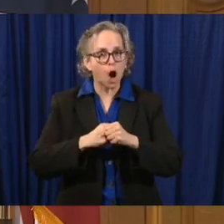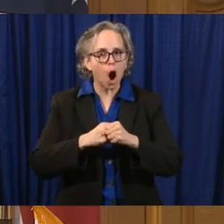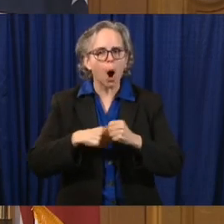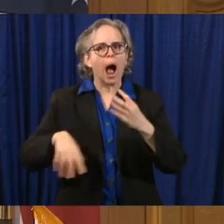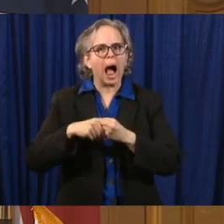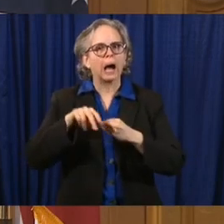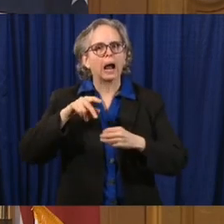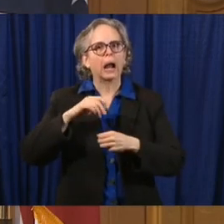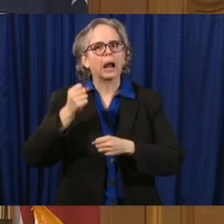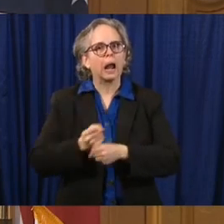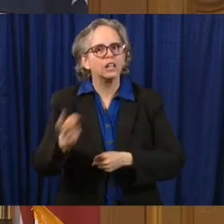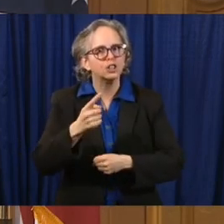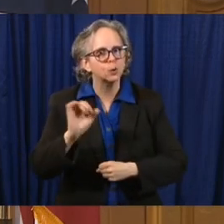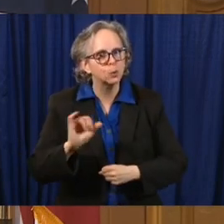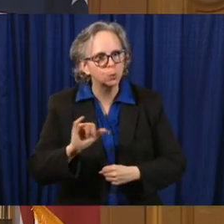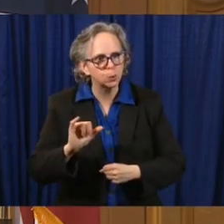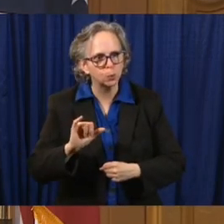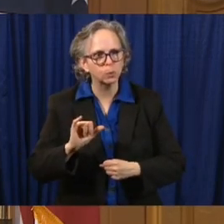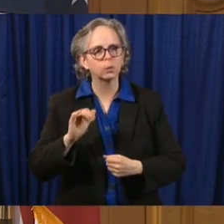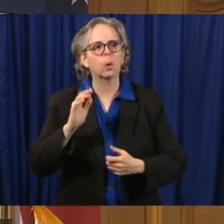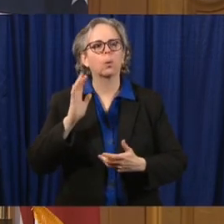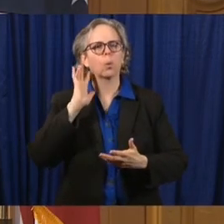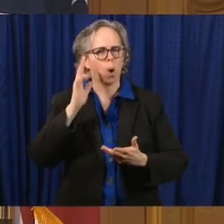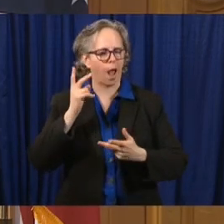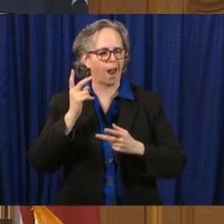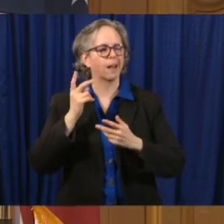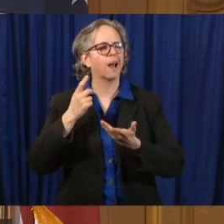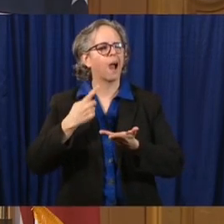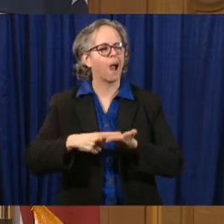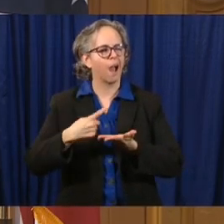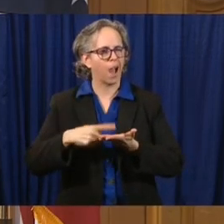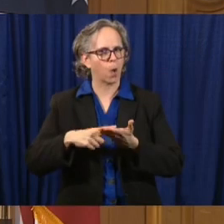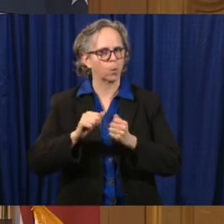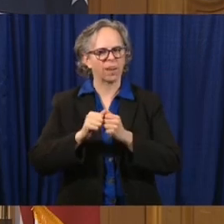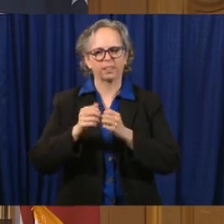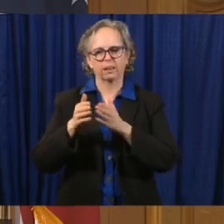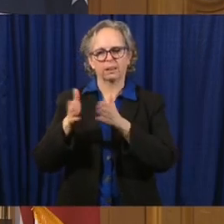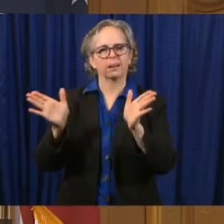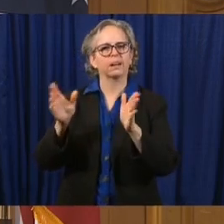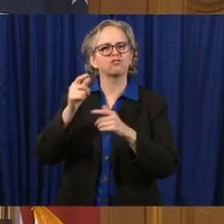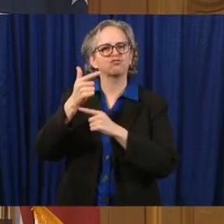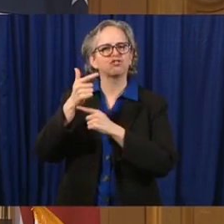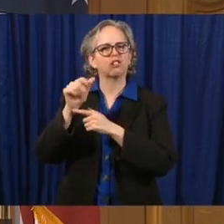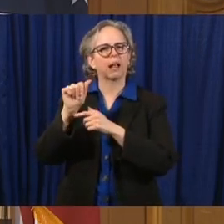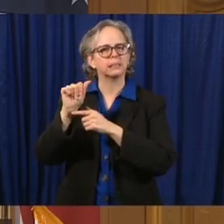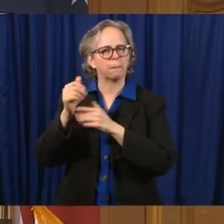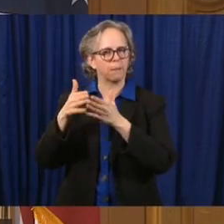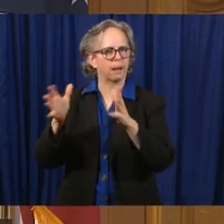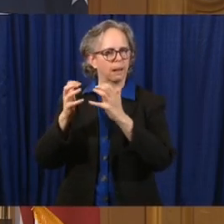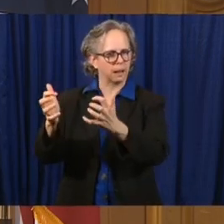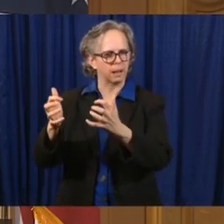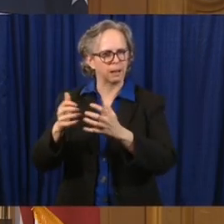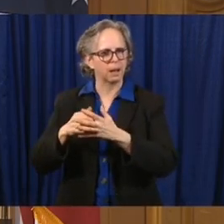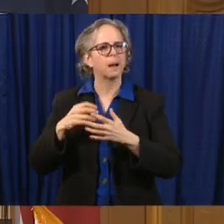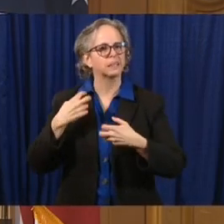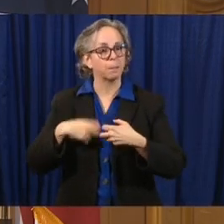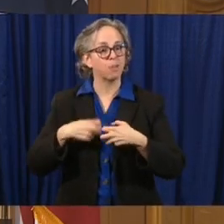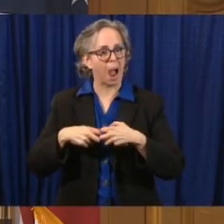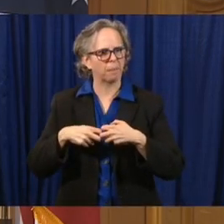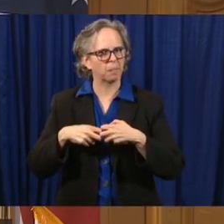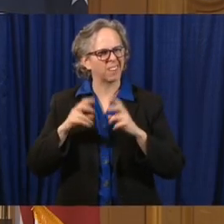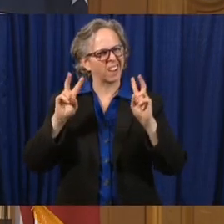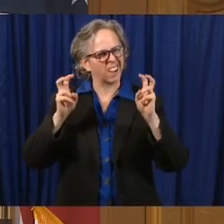far as the tapping of it. We've got, 15 months or so left in this budget. We've got to balance